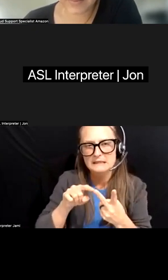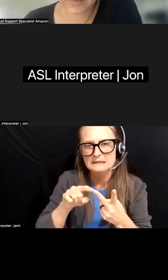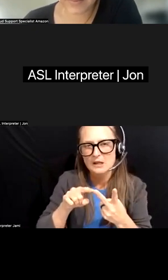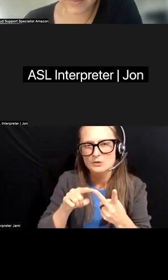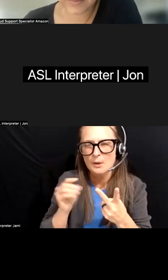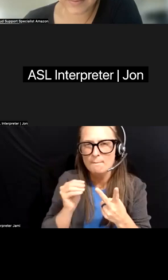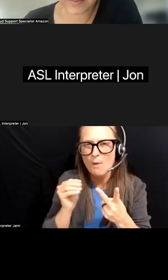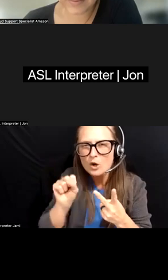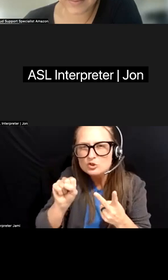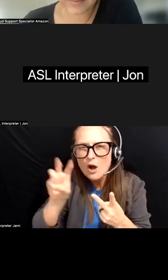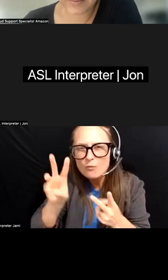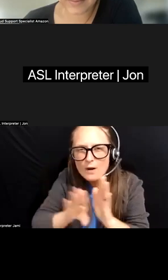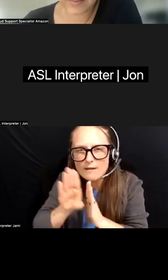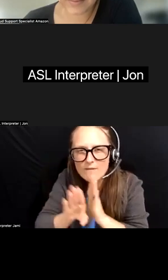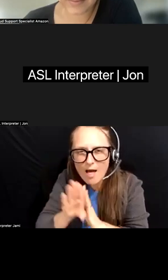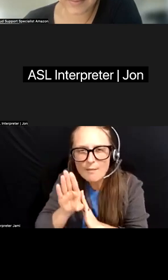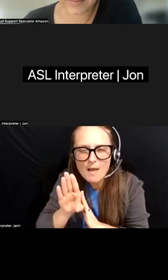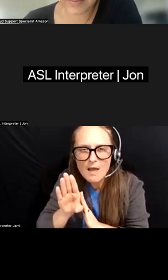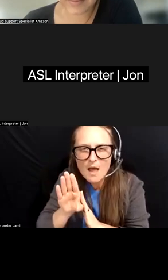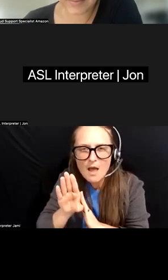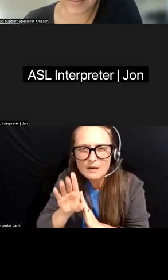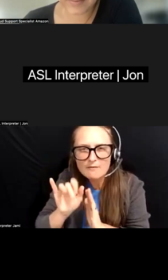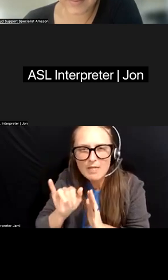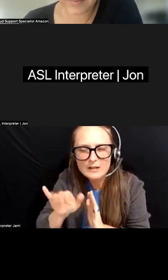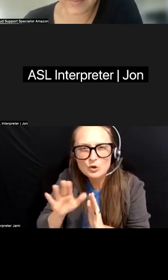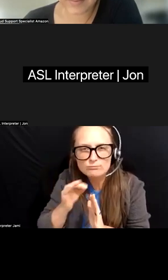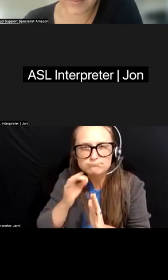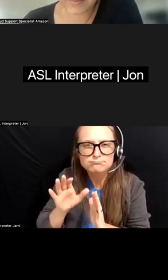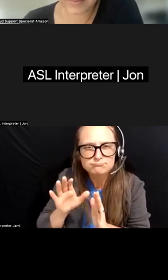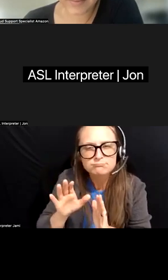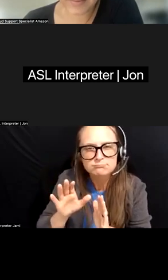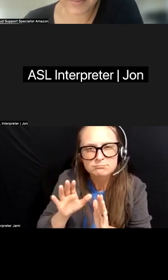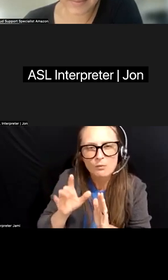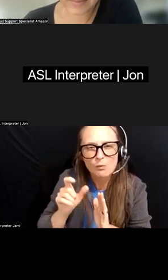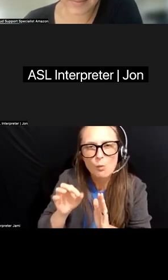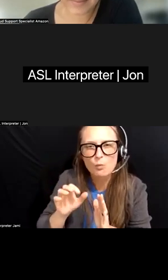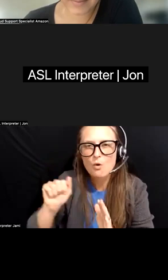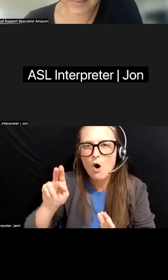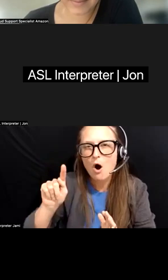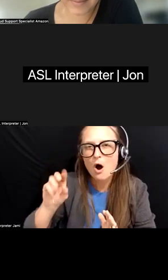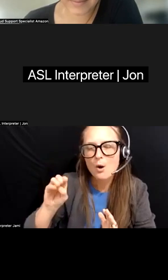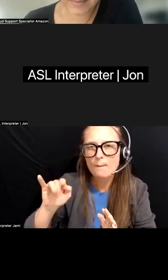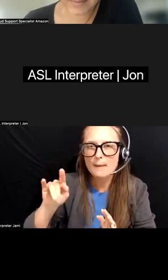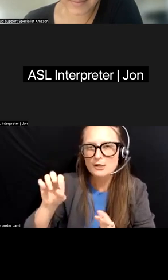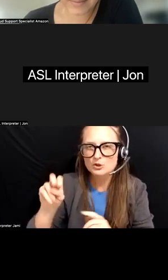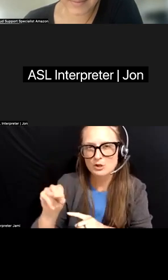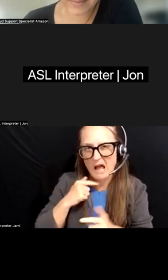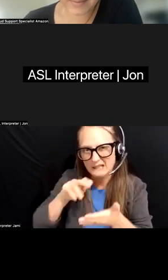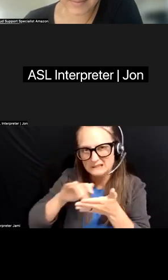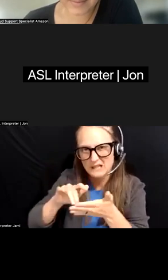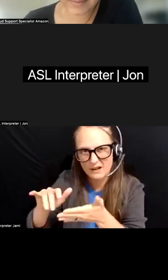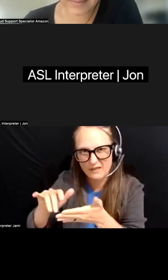software development and automation. So I've studied that for many years and I was able to get that